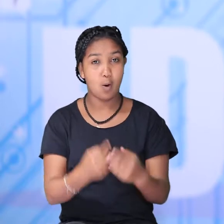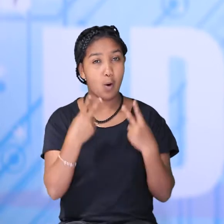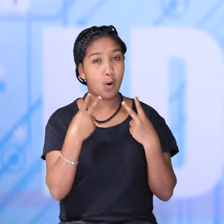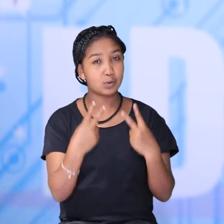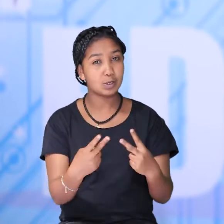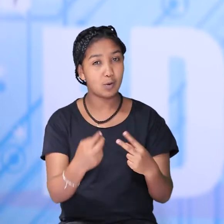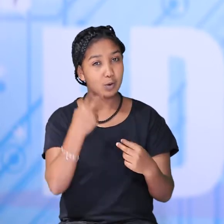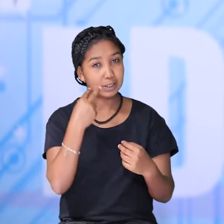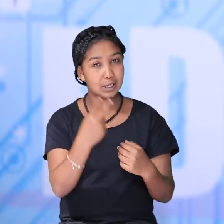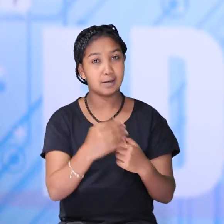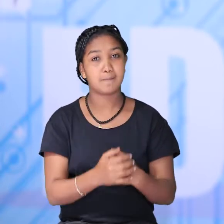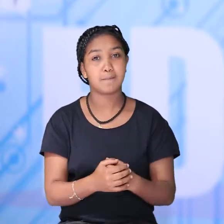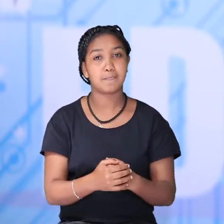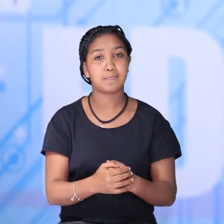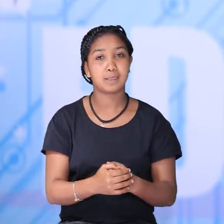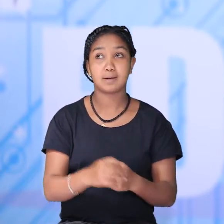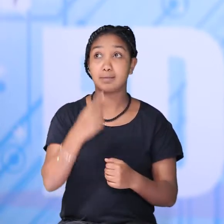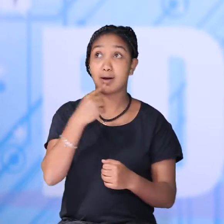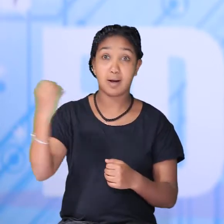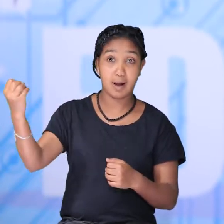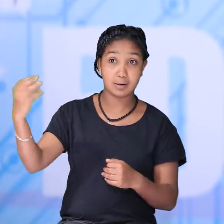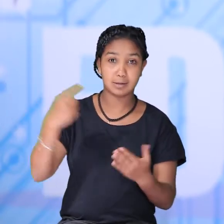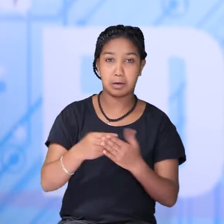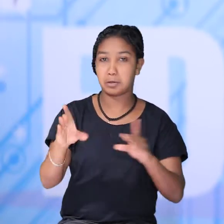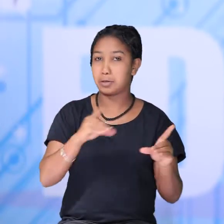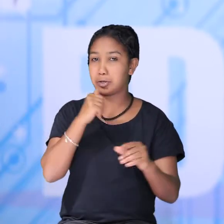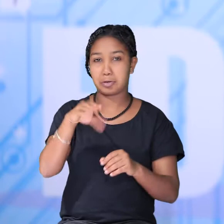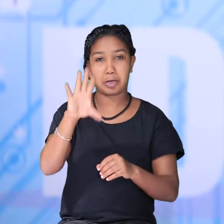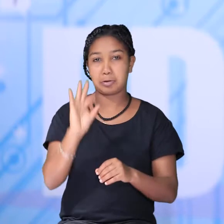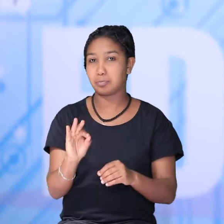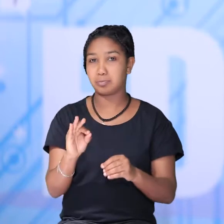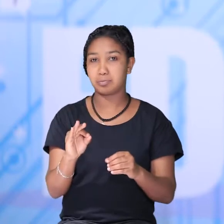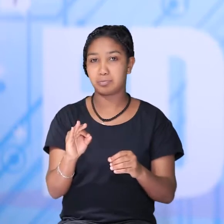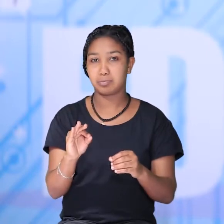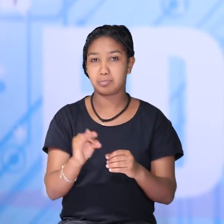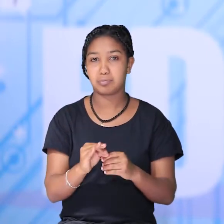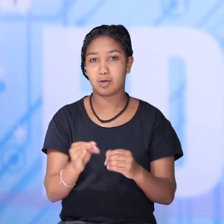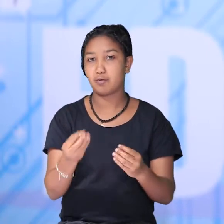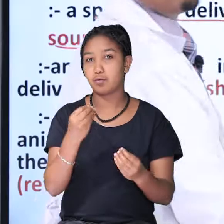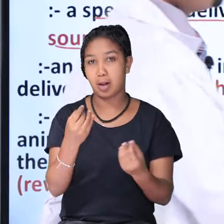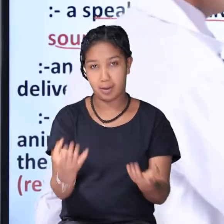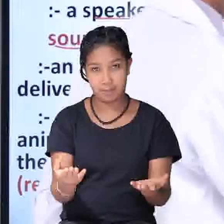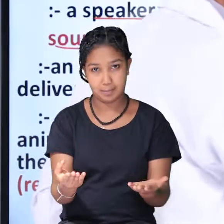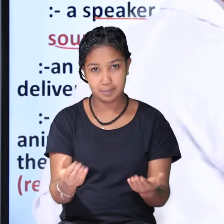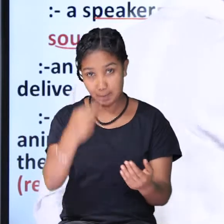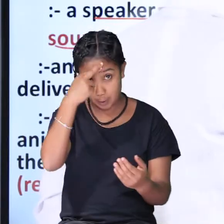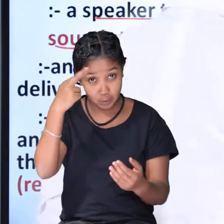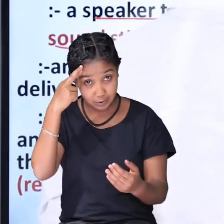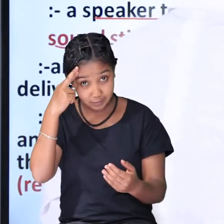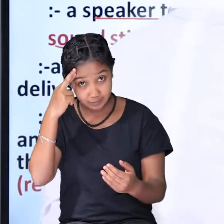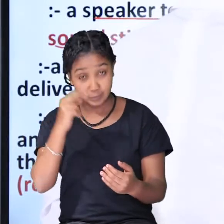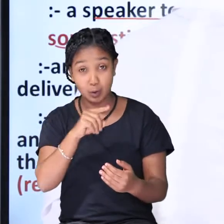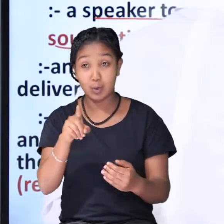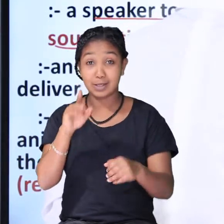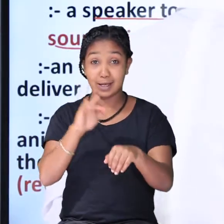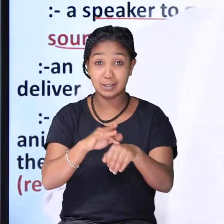observe or see the red lights, they don't want to touch the lever, because when